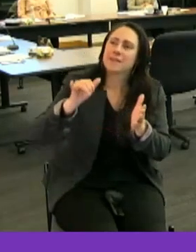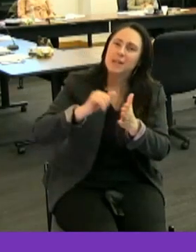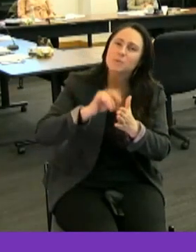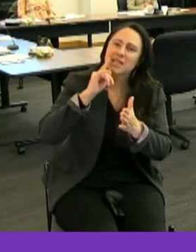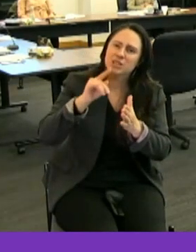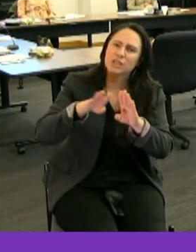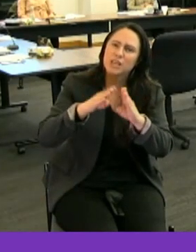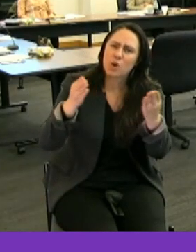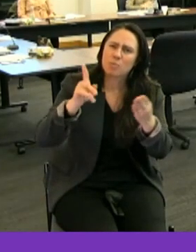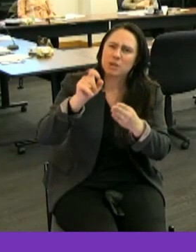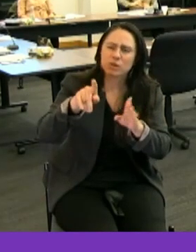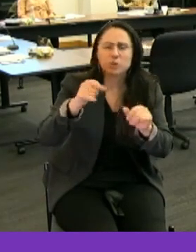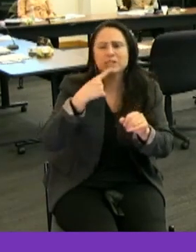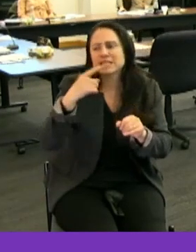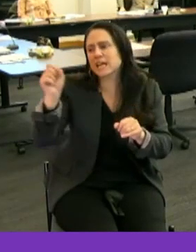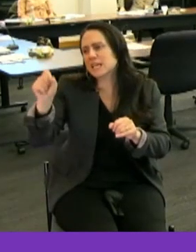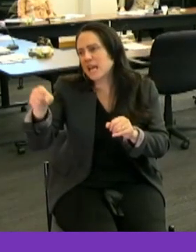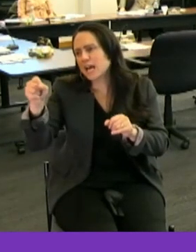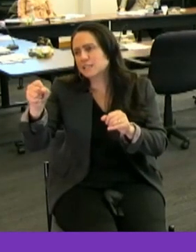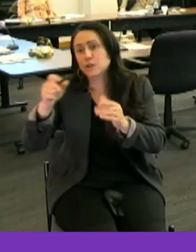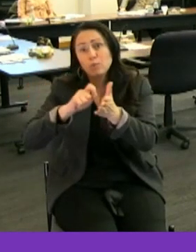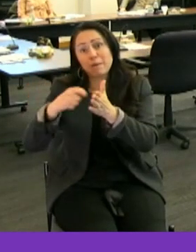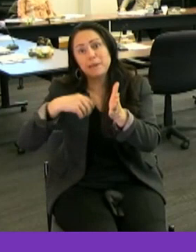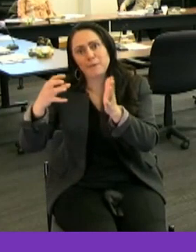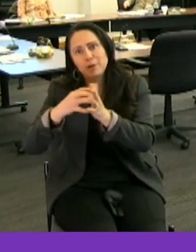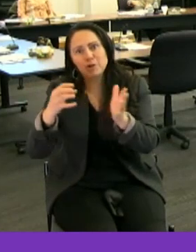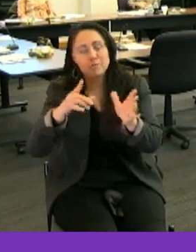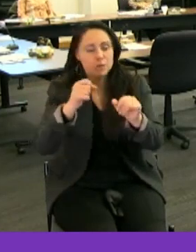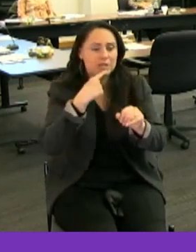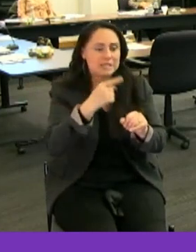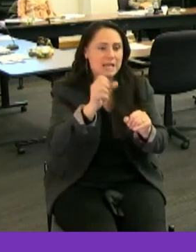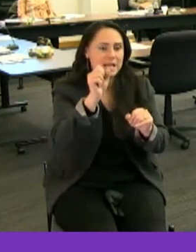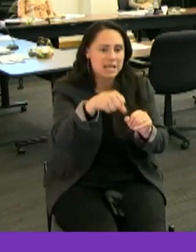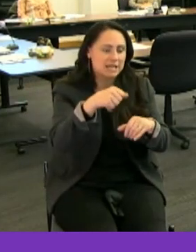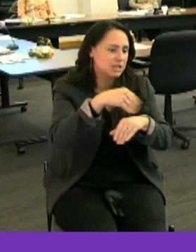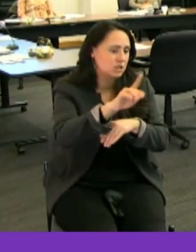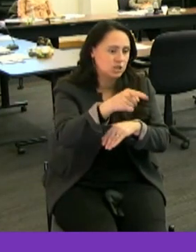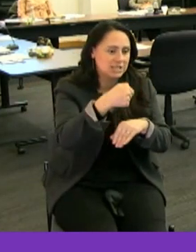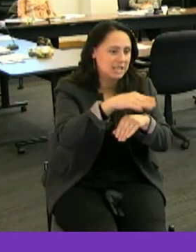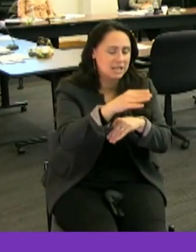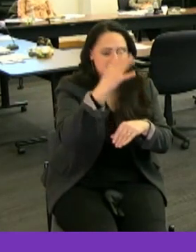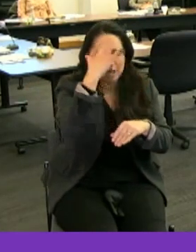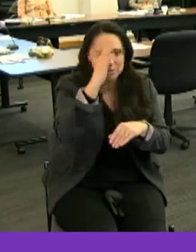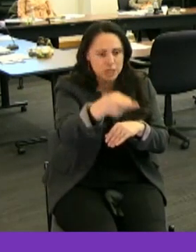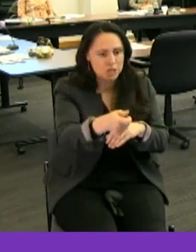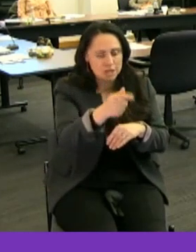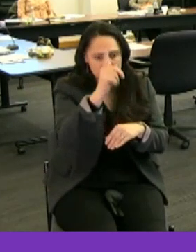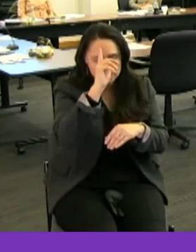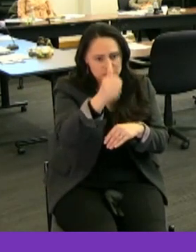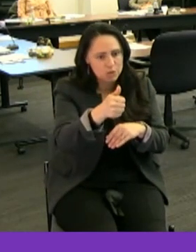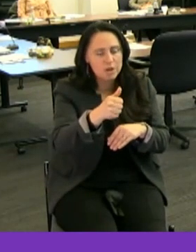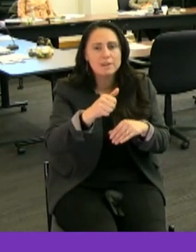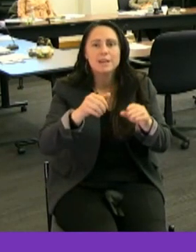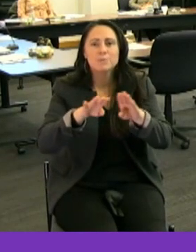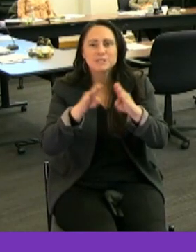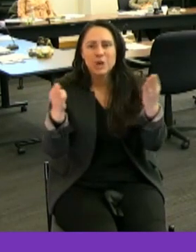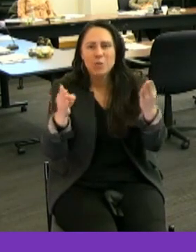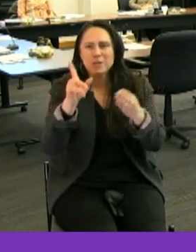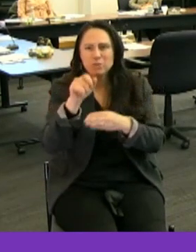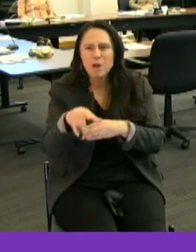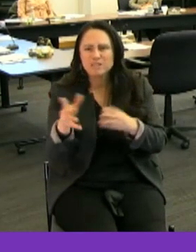an open-ended question. So you could say yes, write me a paragraph. You could say yes and just send it. It was up to you. So it was an open-ended